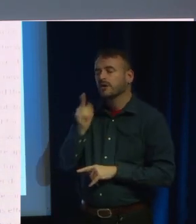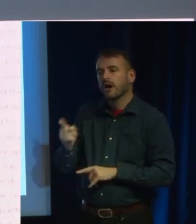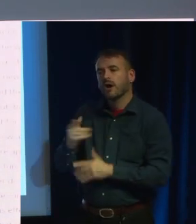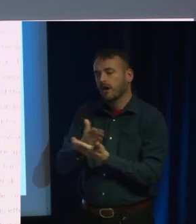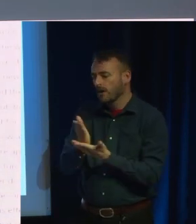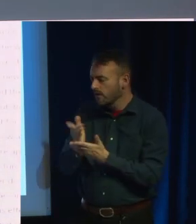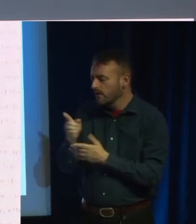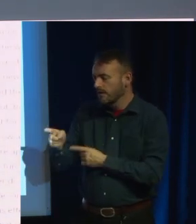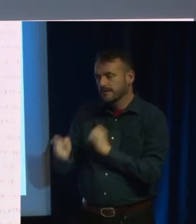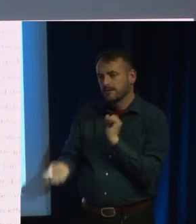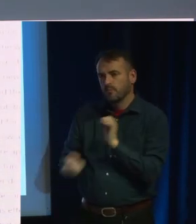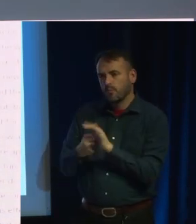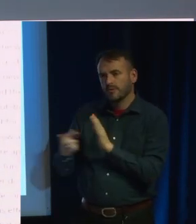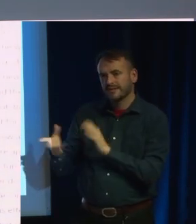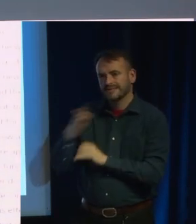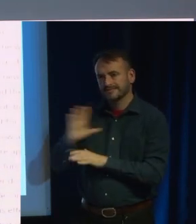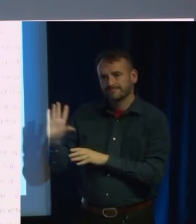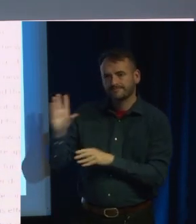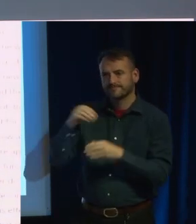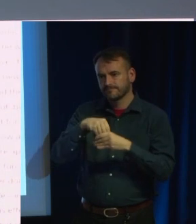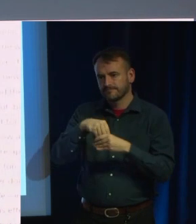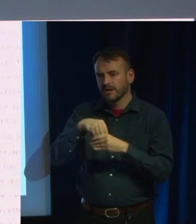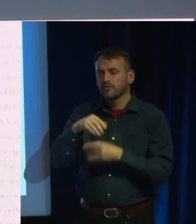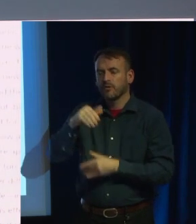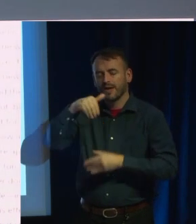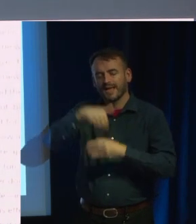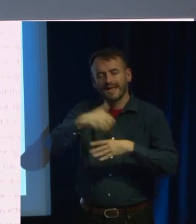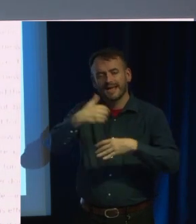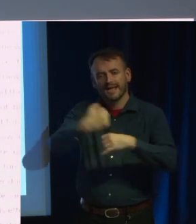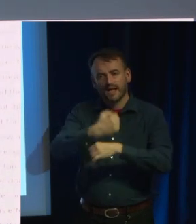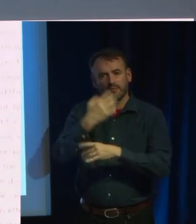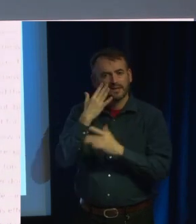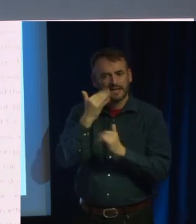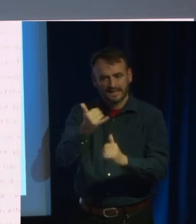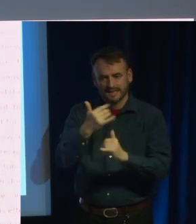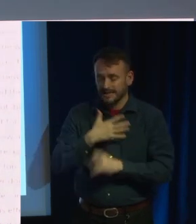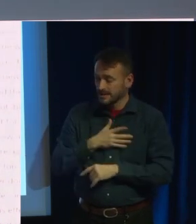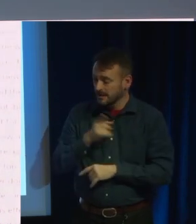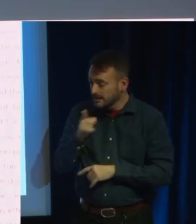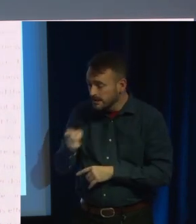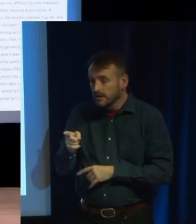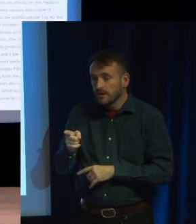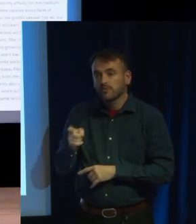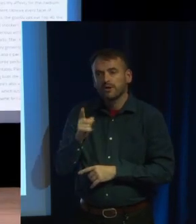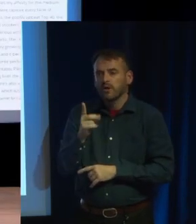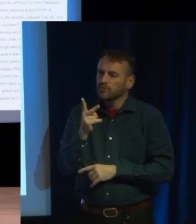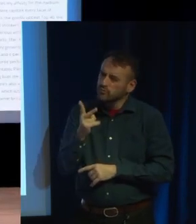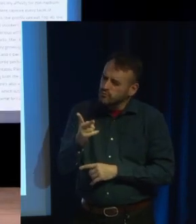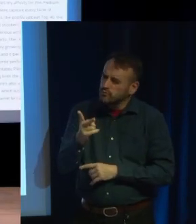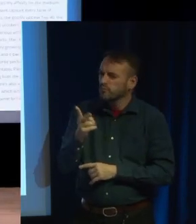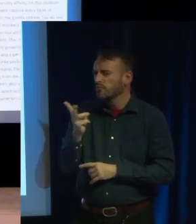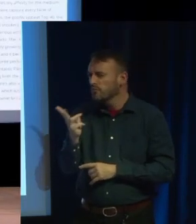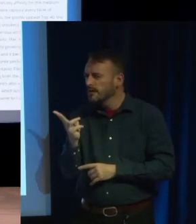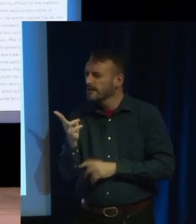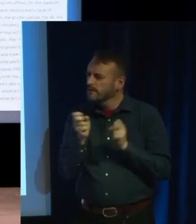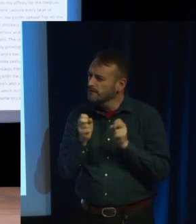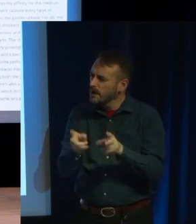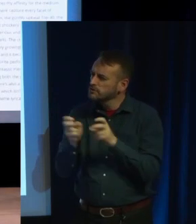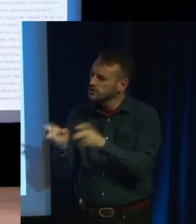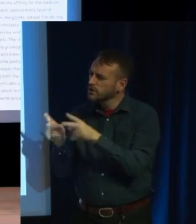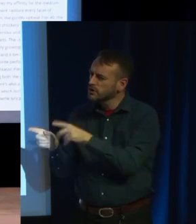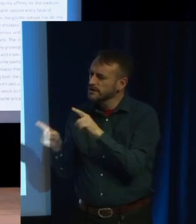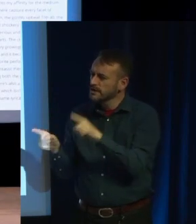to do the in-game testing with audio. We did a couple of different versions using like temp voices,